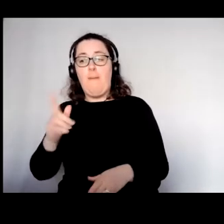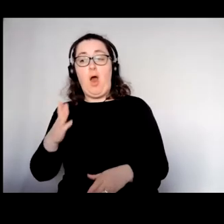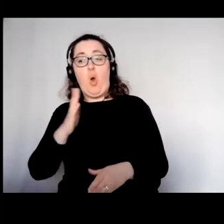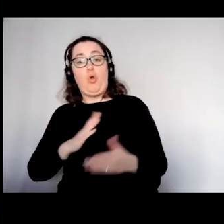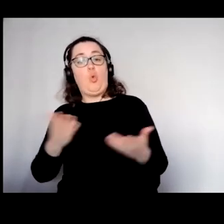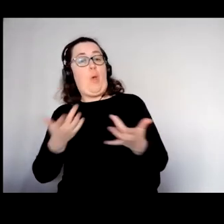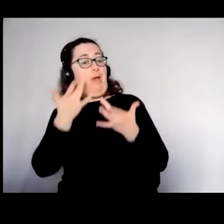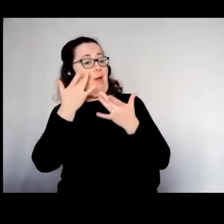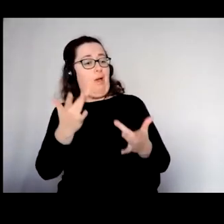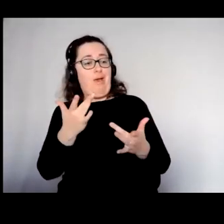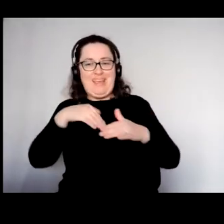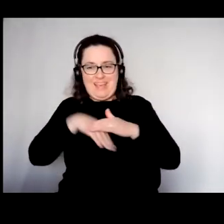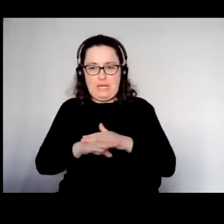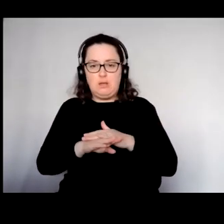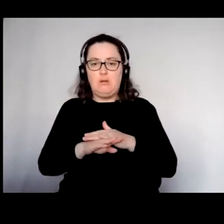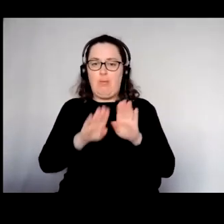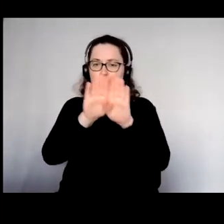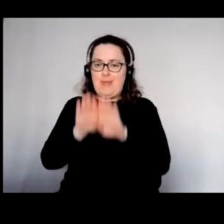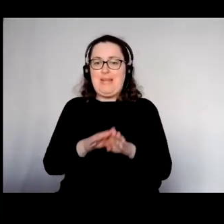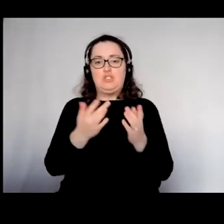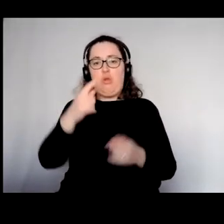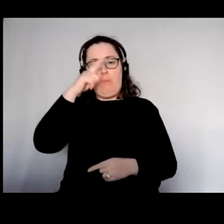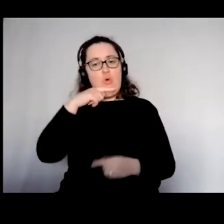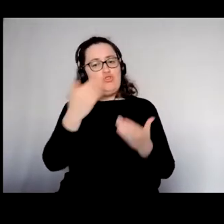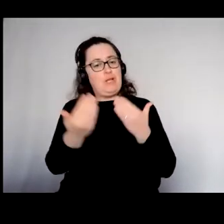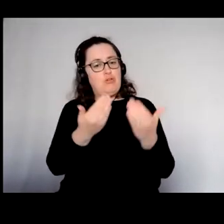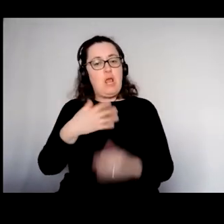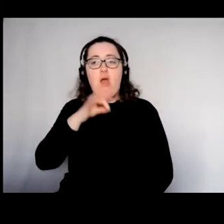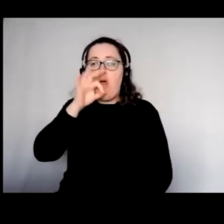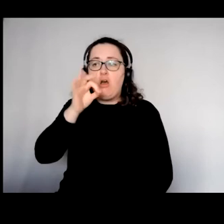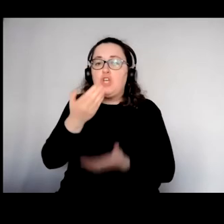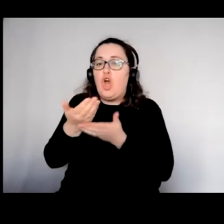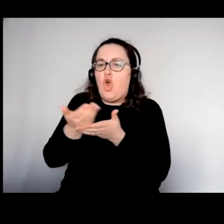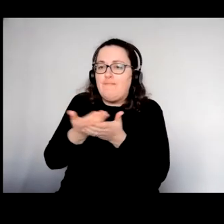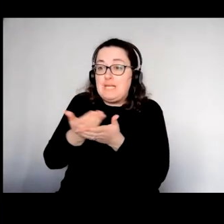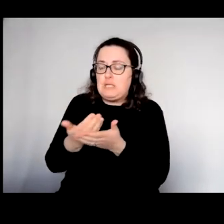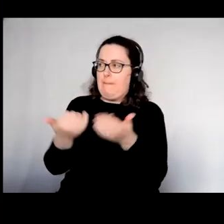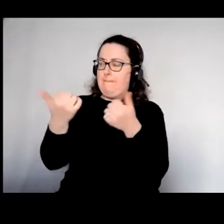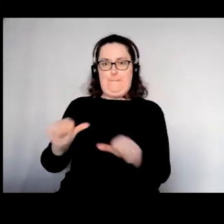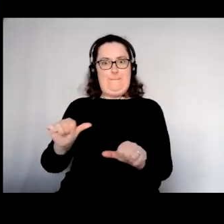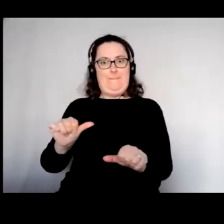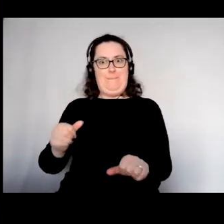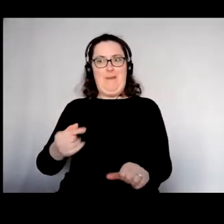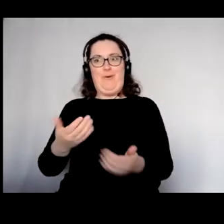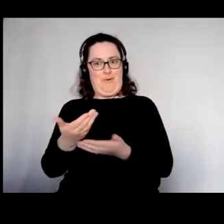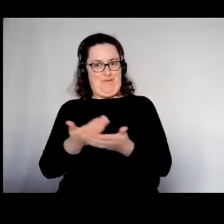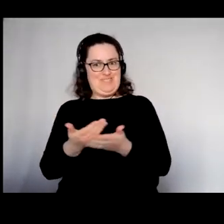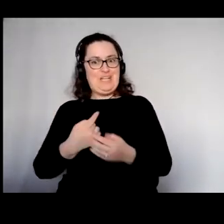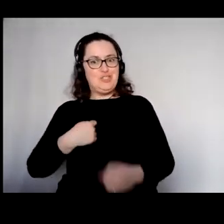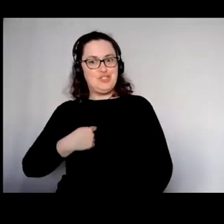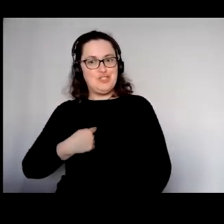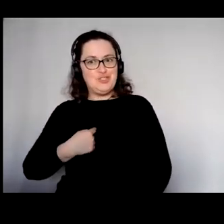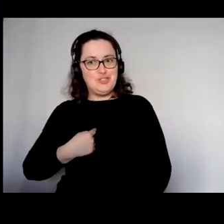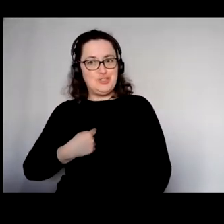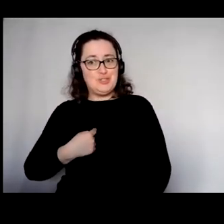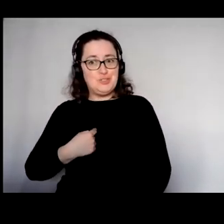it to be in the National Portrait Gallery. Mm-hmm. And I request a conversation, and I get that conversation.